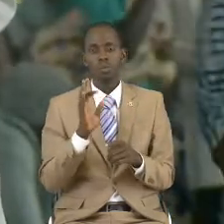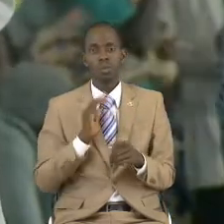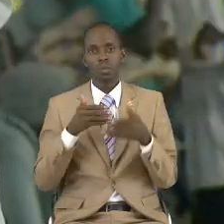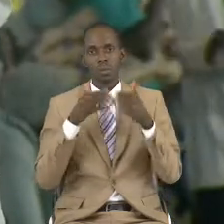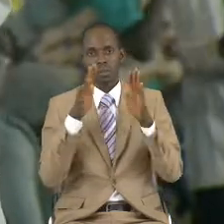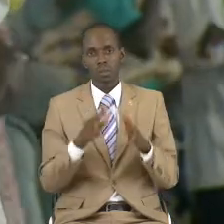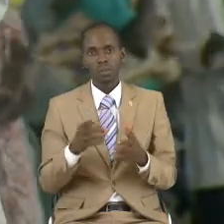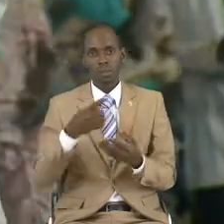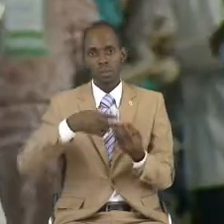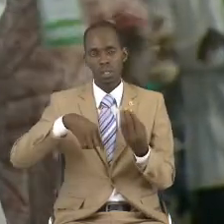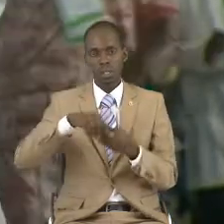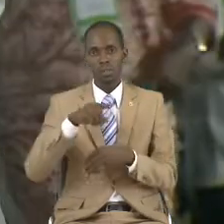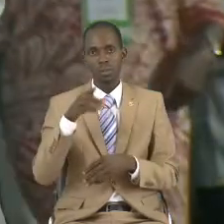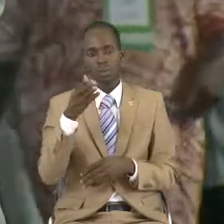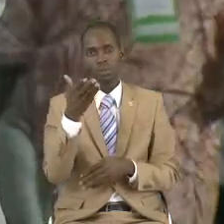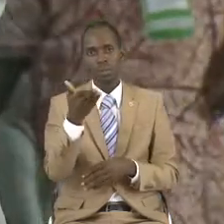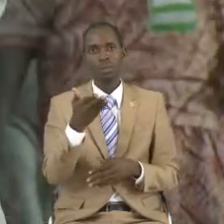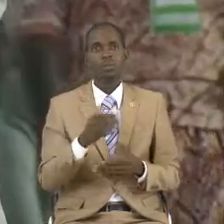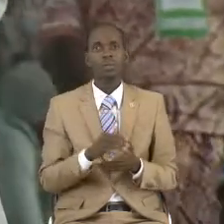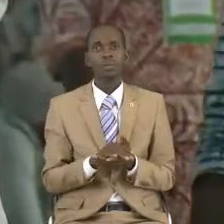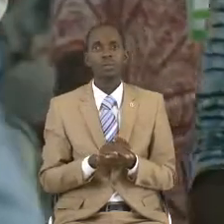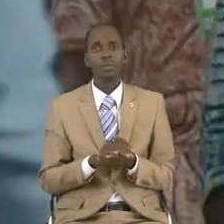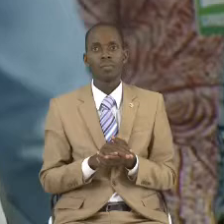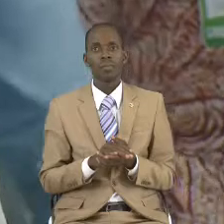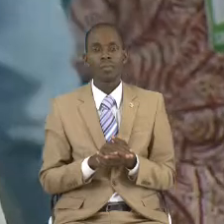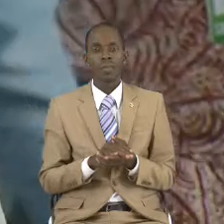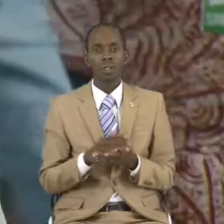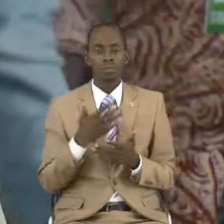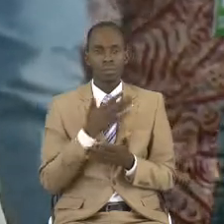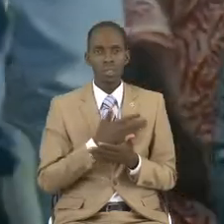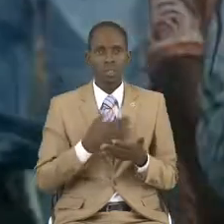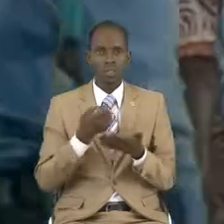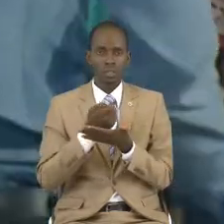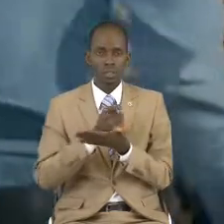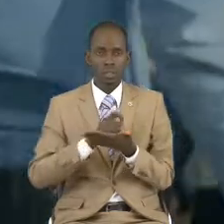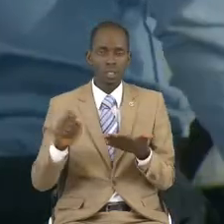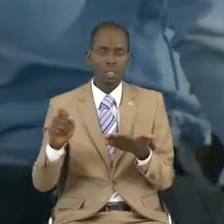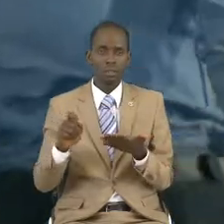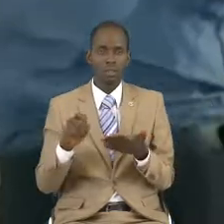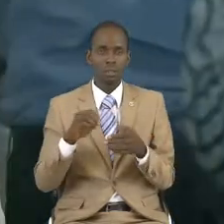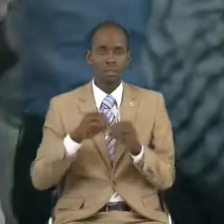collect their names and let the names be legible